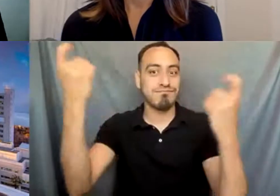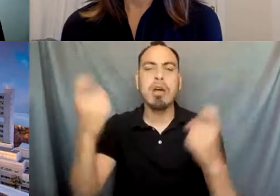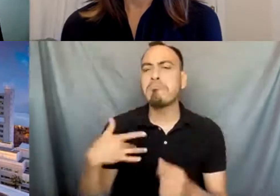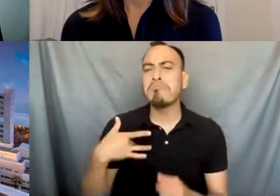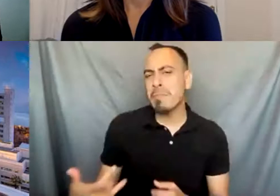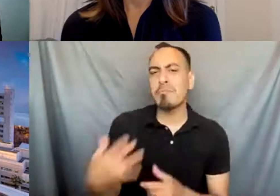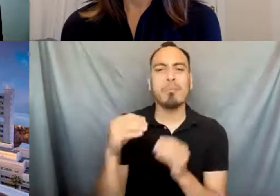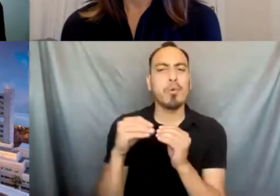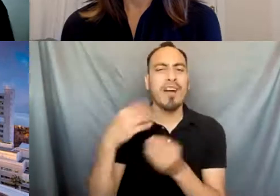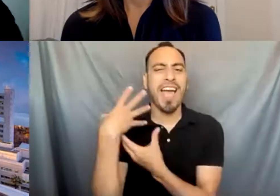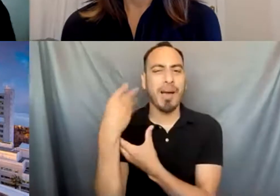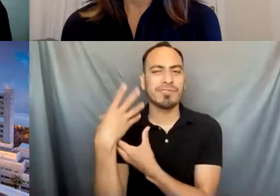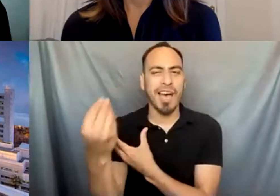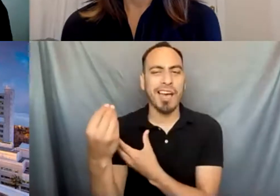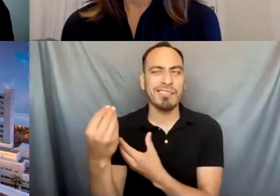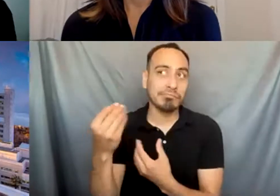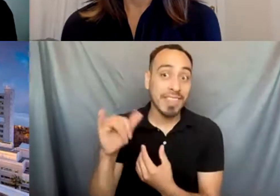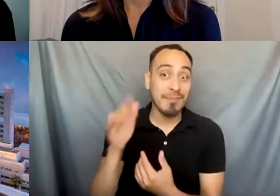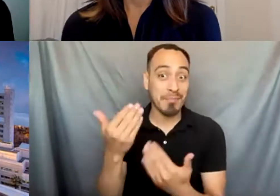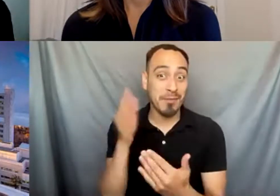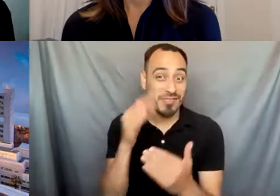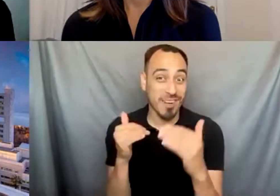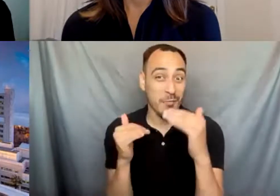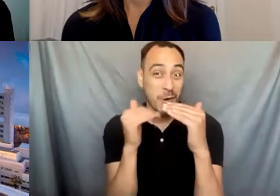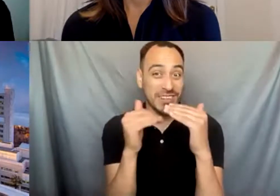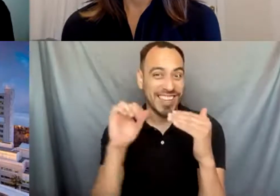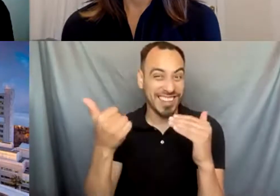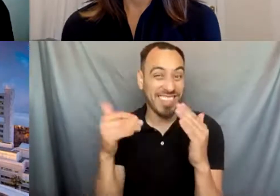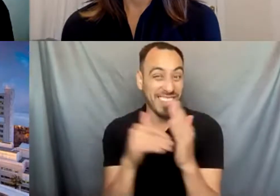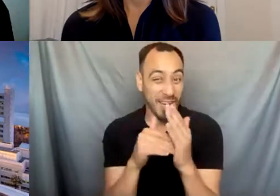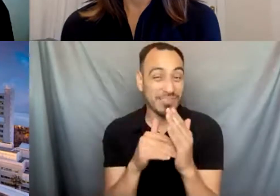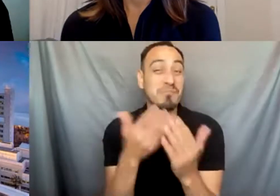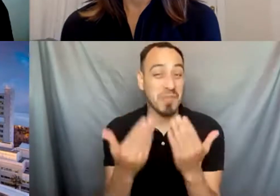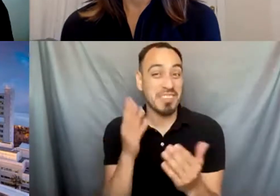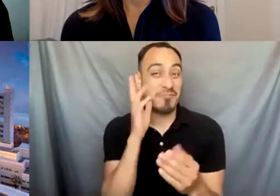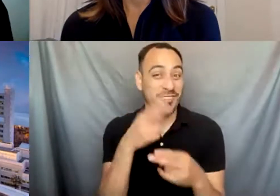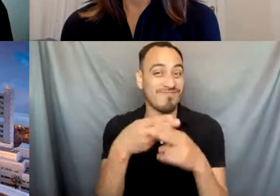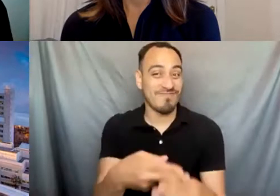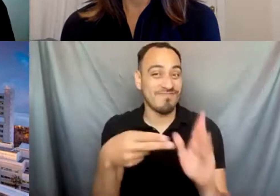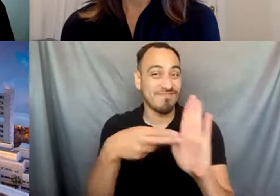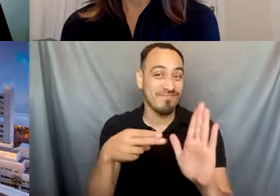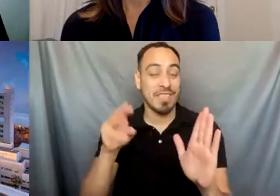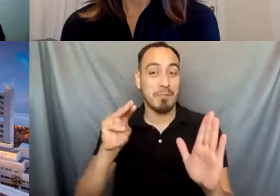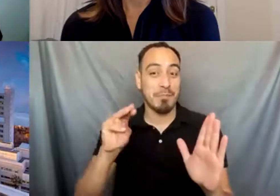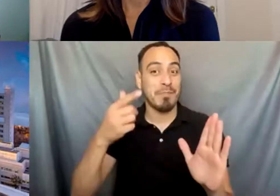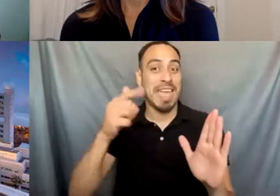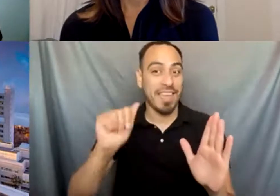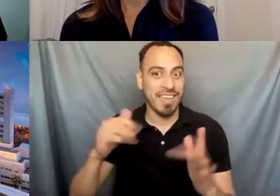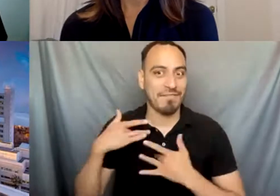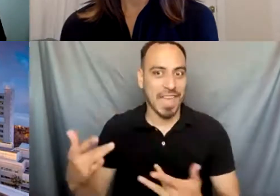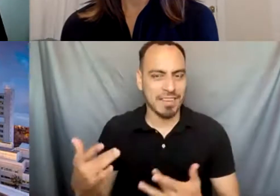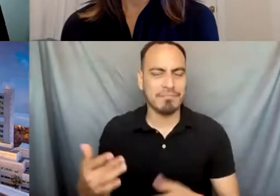approaching that size. So those would be considered a mega event potentially. Obviously, we have the Golden One Center